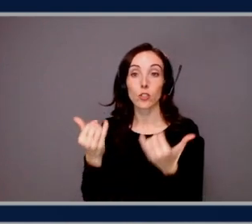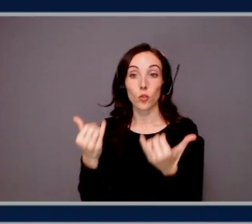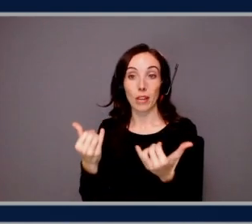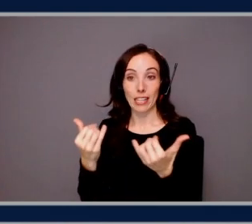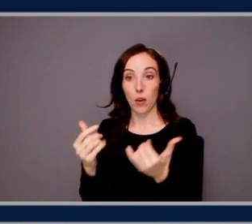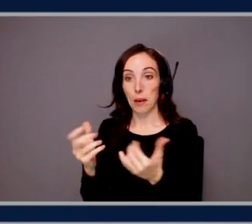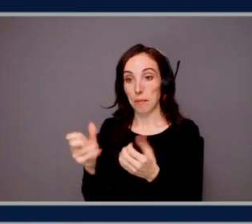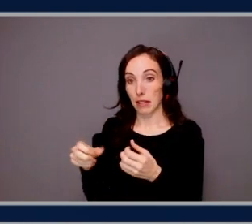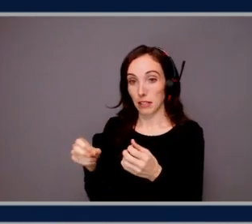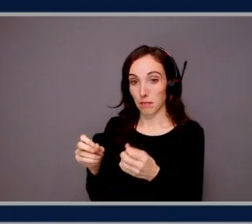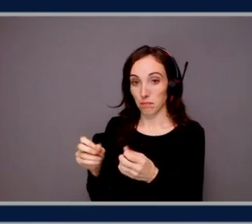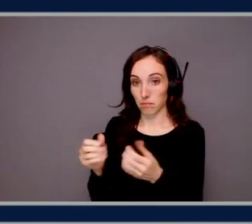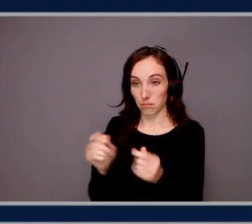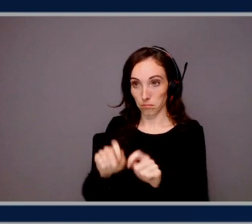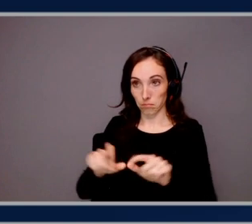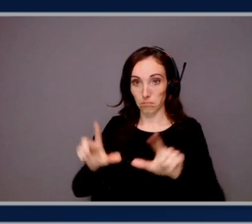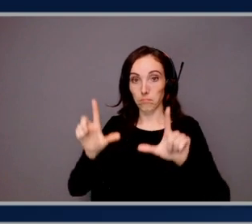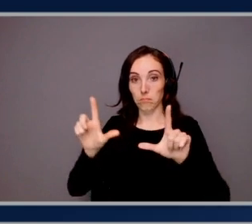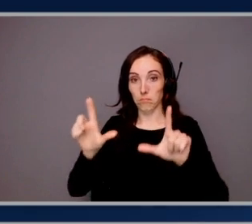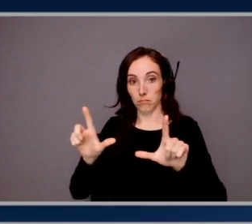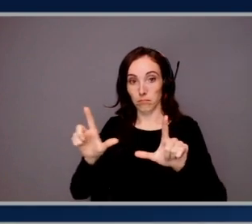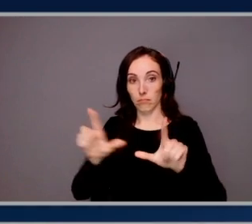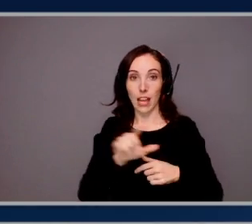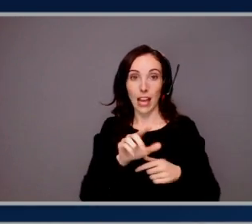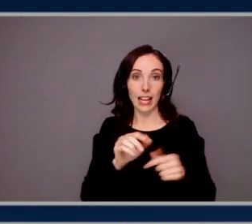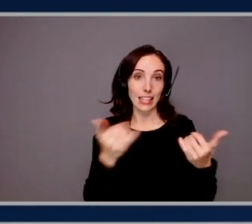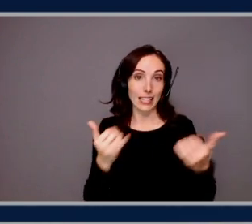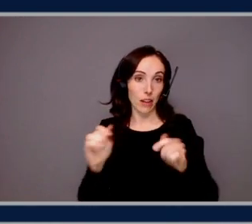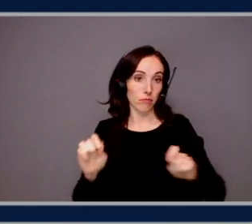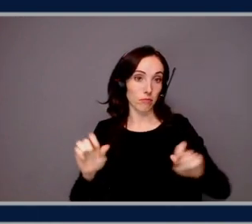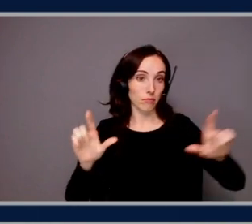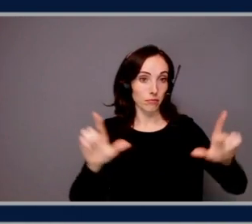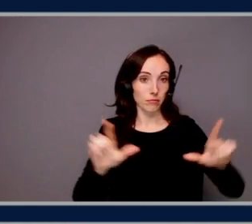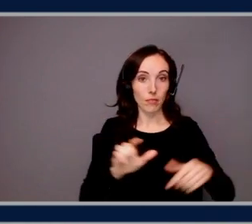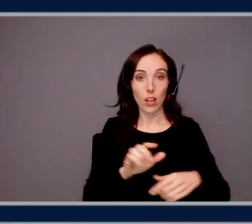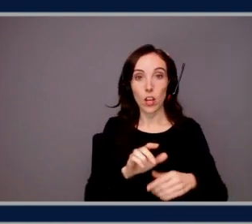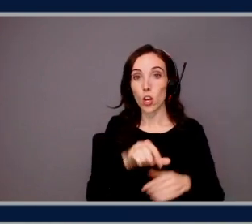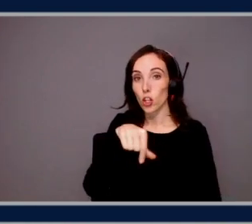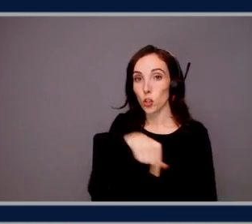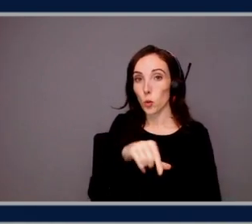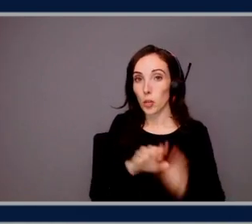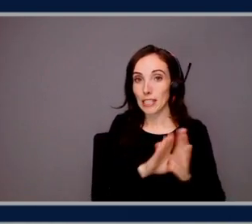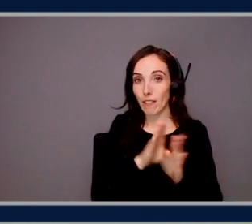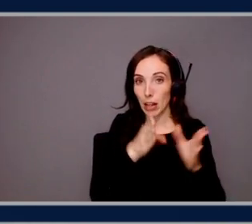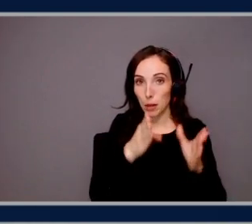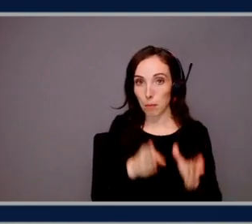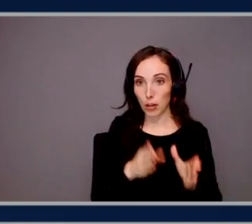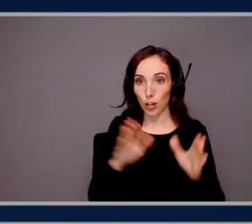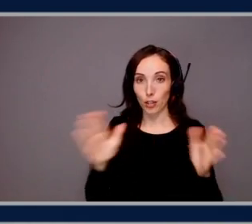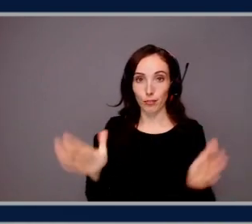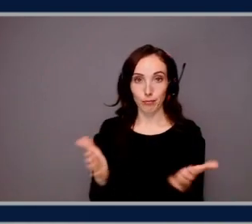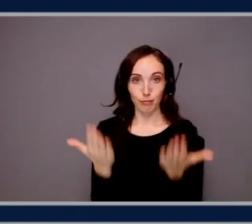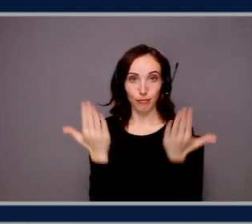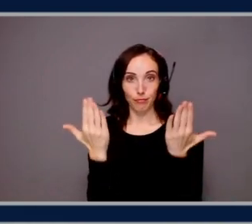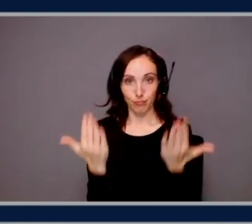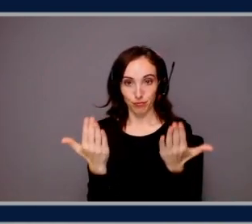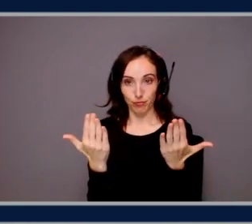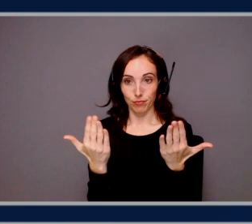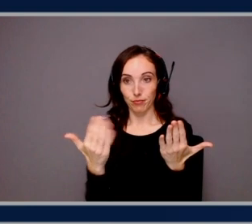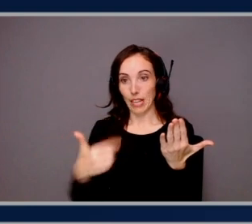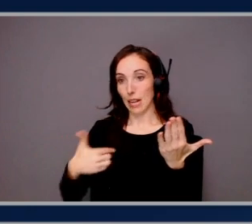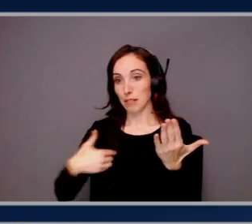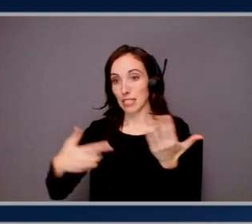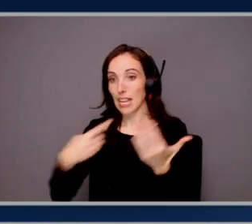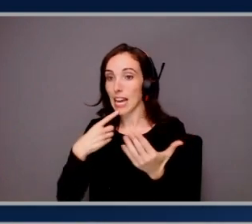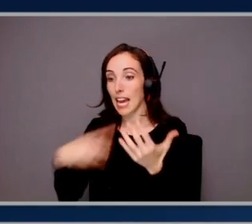I will go for the web page for the user guide for Amazon Q Developer. And then I'm going to say, add the current web